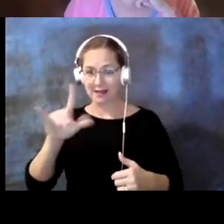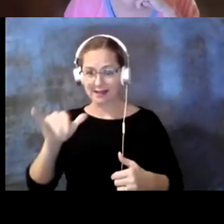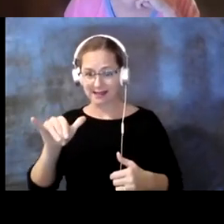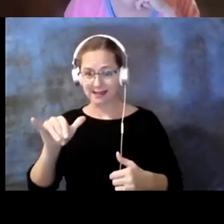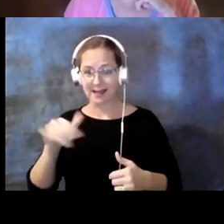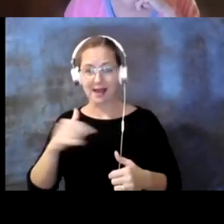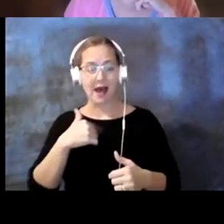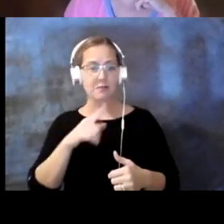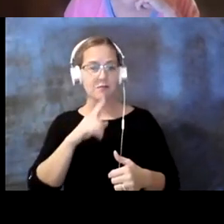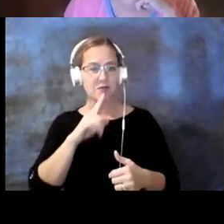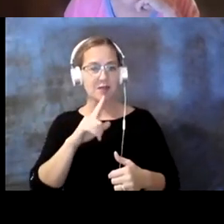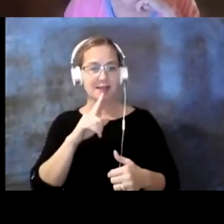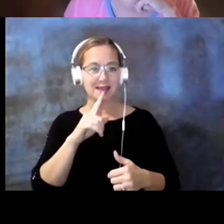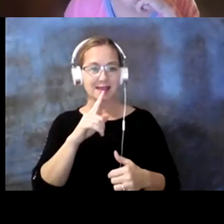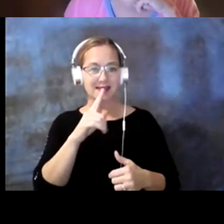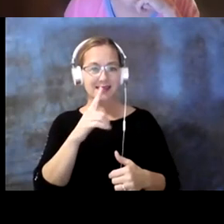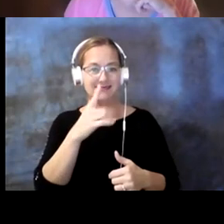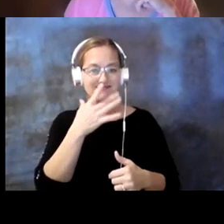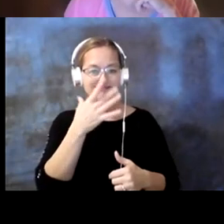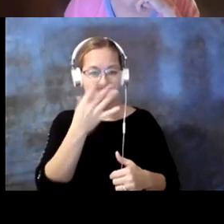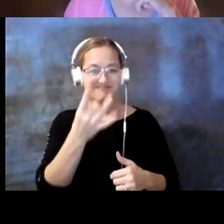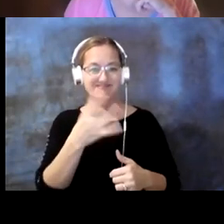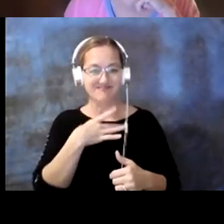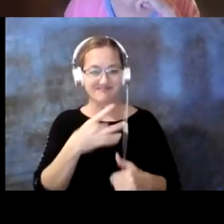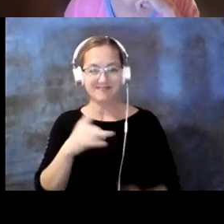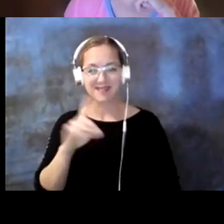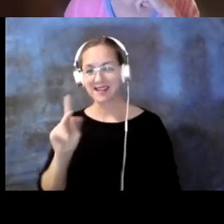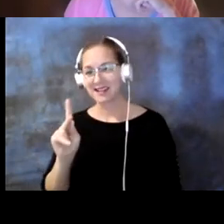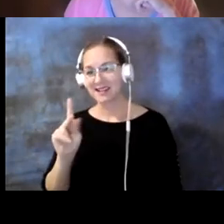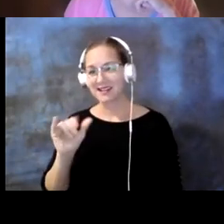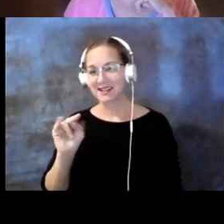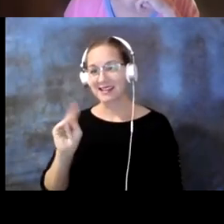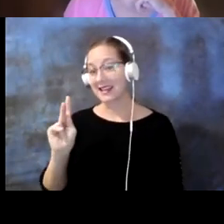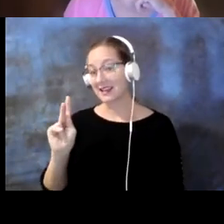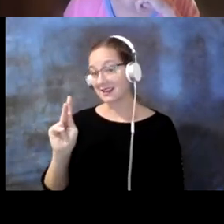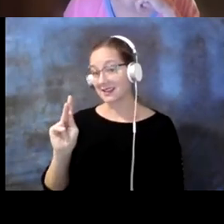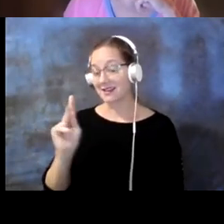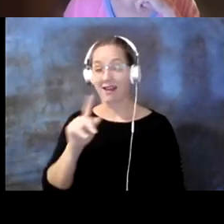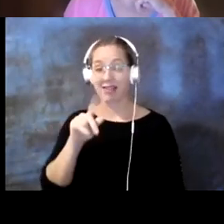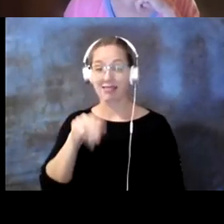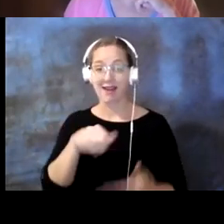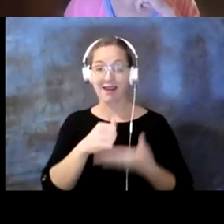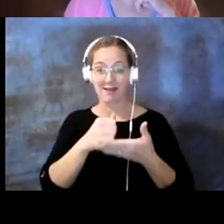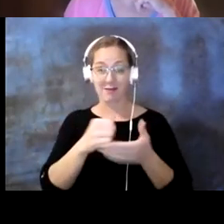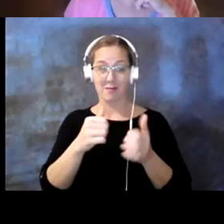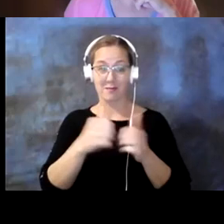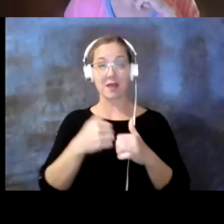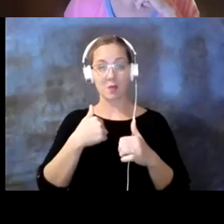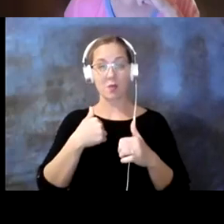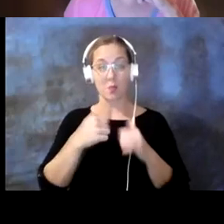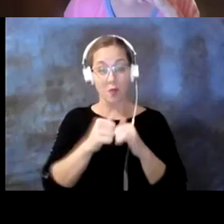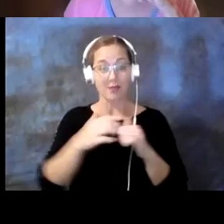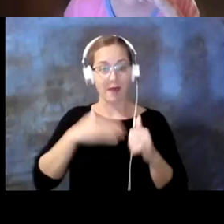into is kink, and that has helped me with my disabilities over the